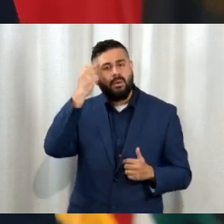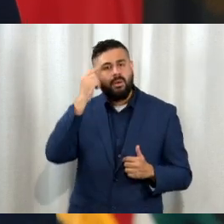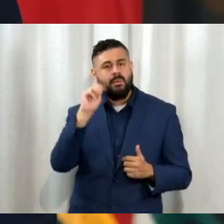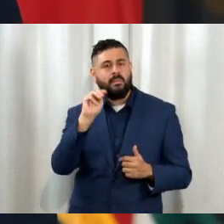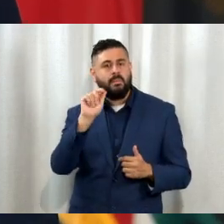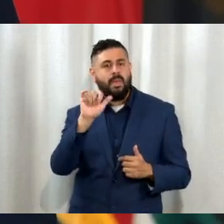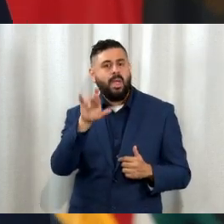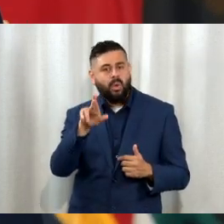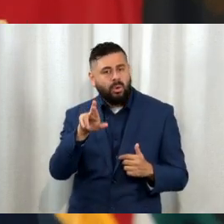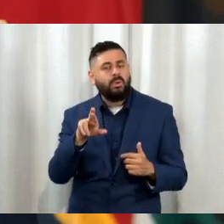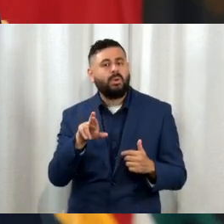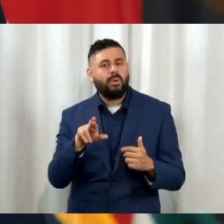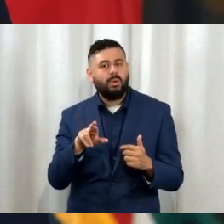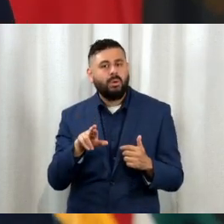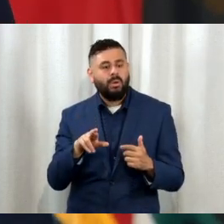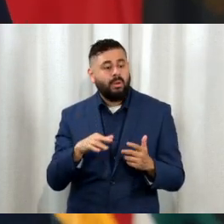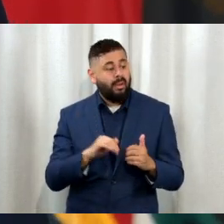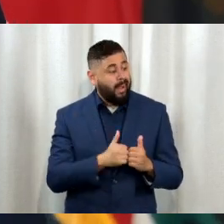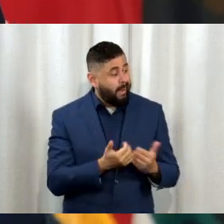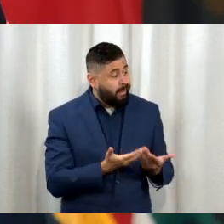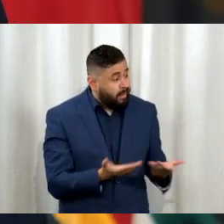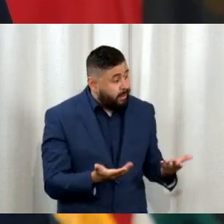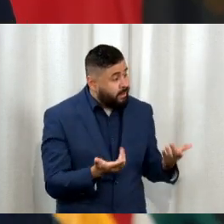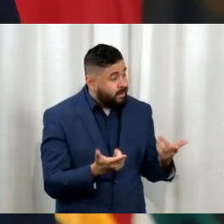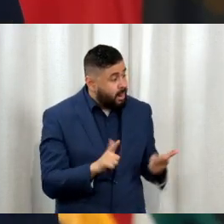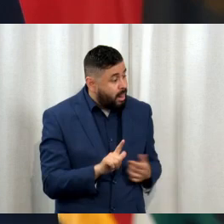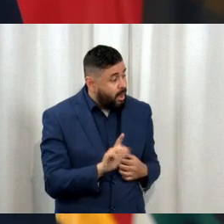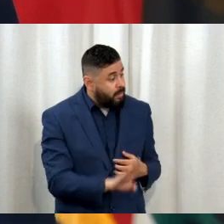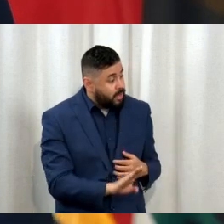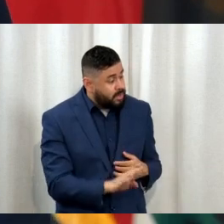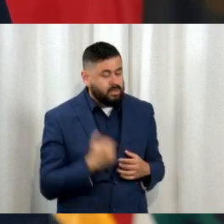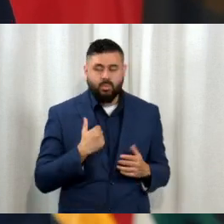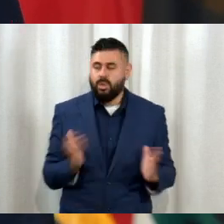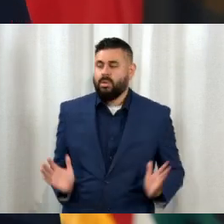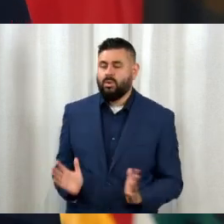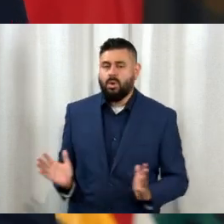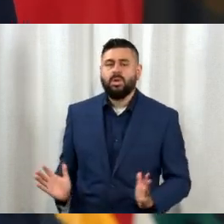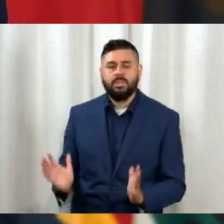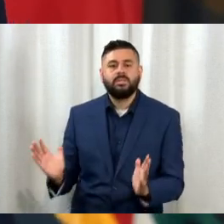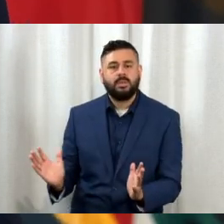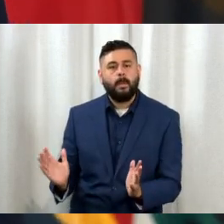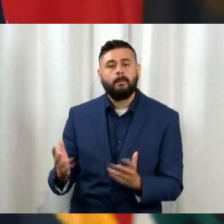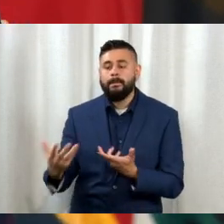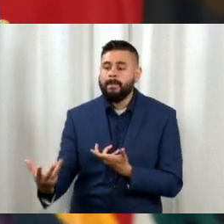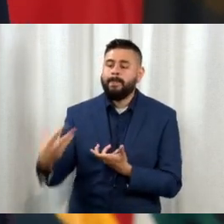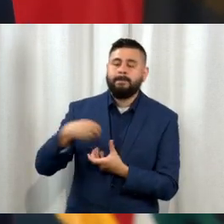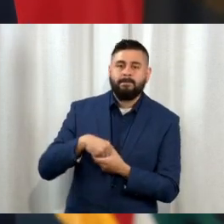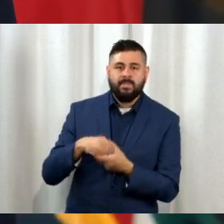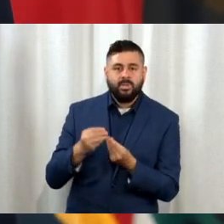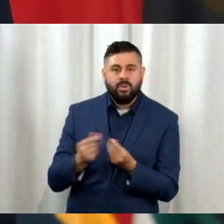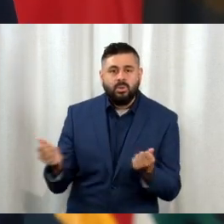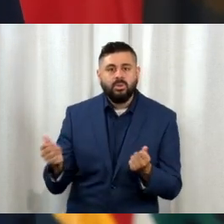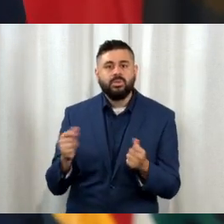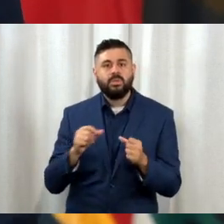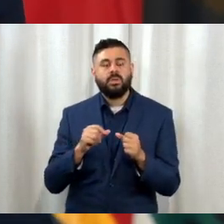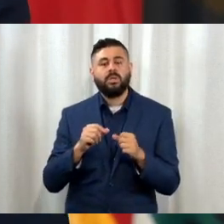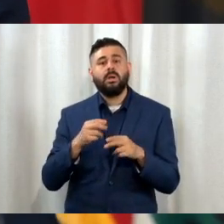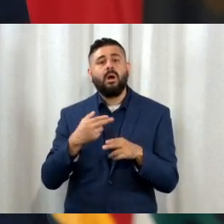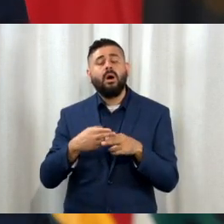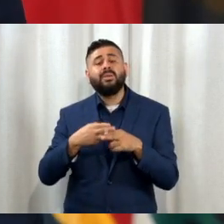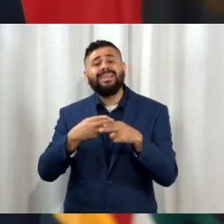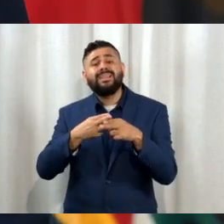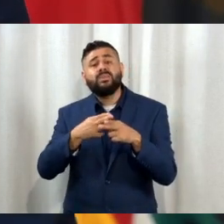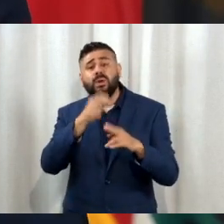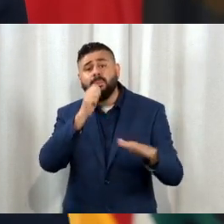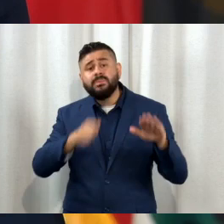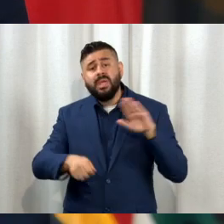say, how's it going in Long Beach and what are the things we should be doing? And we encourage them to be a part of the solution, continue to open interim shelter,